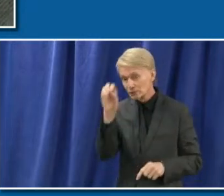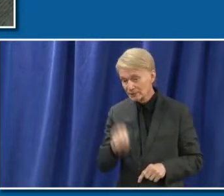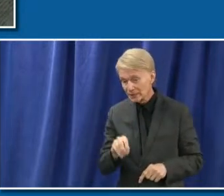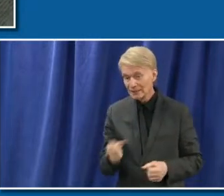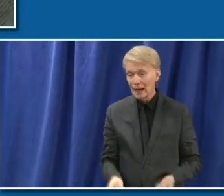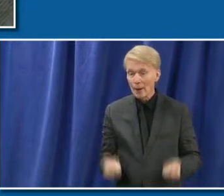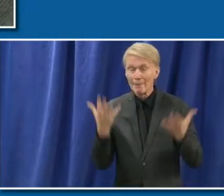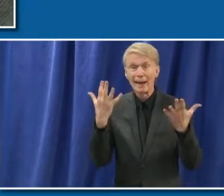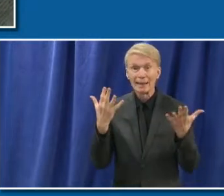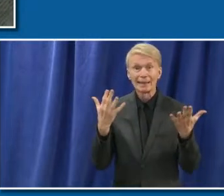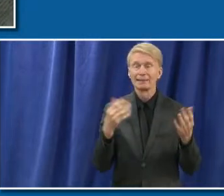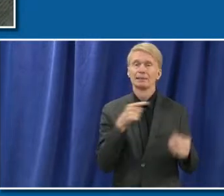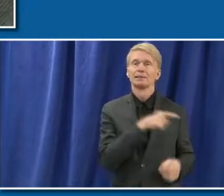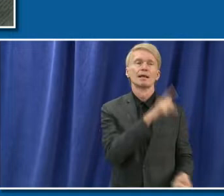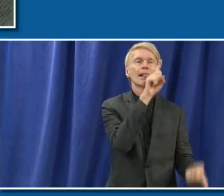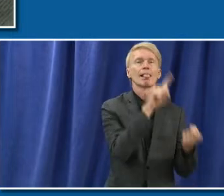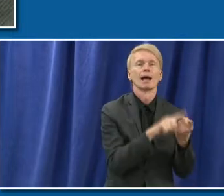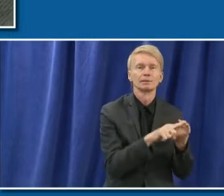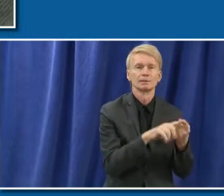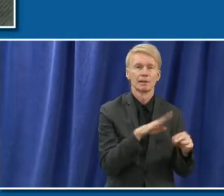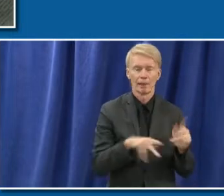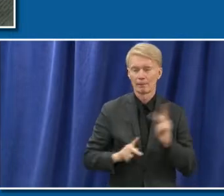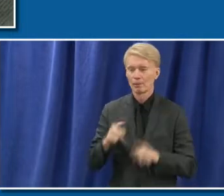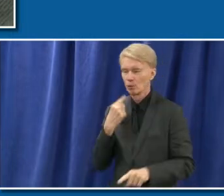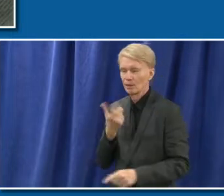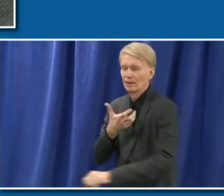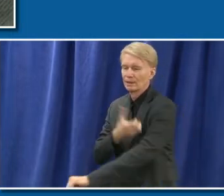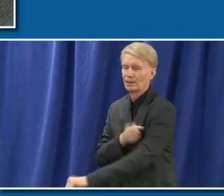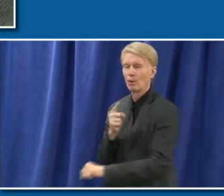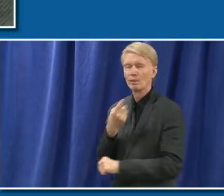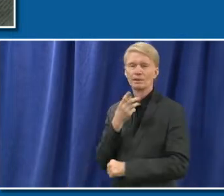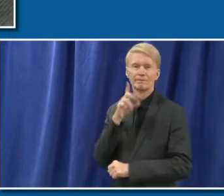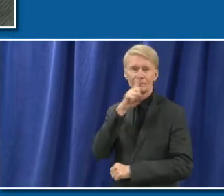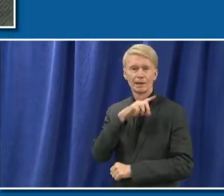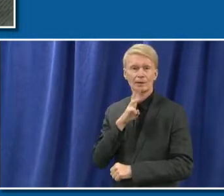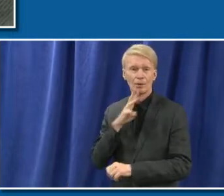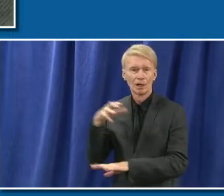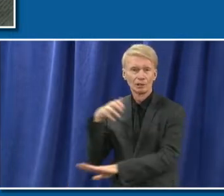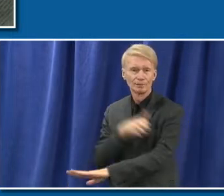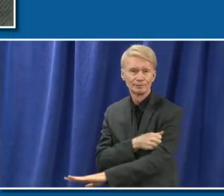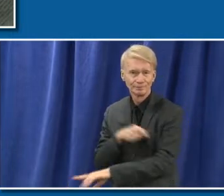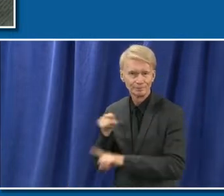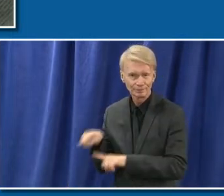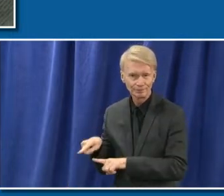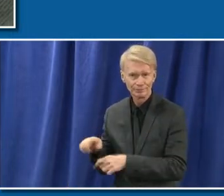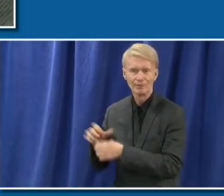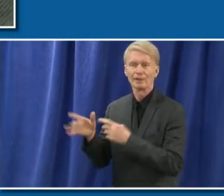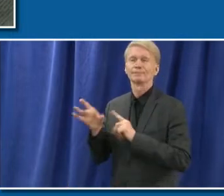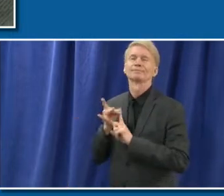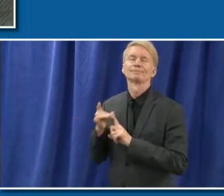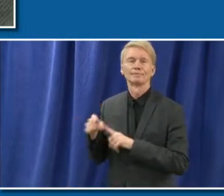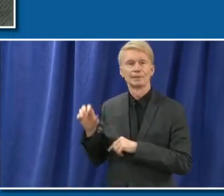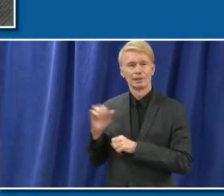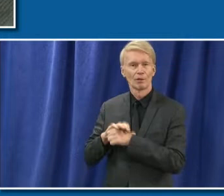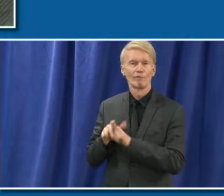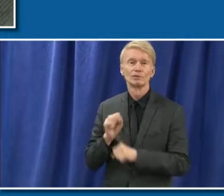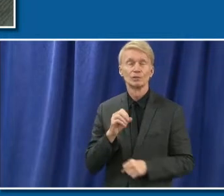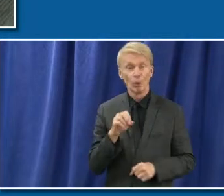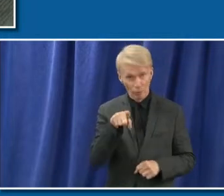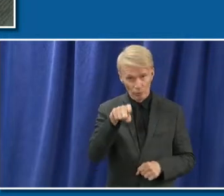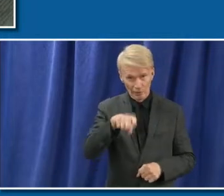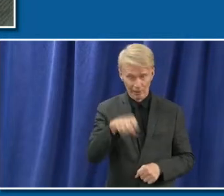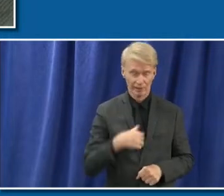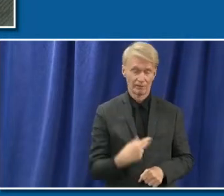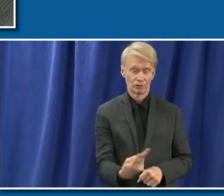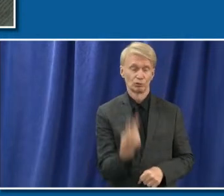got COVID was much less than the number of people who got the placebo who got COVID. And so really, you need those 2 doses of the vaccine to